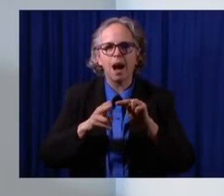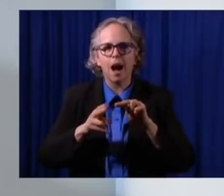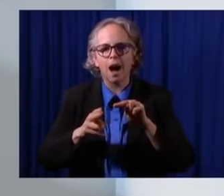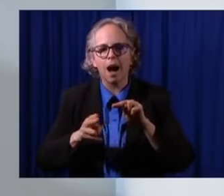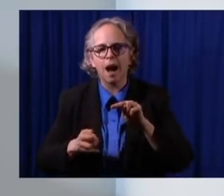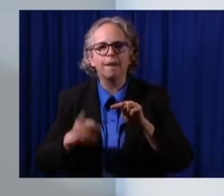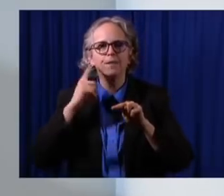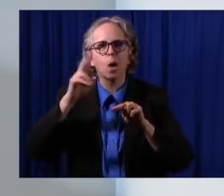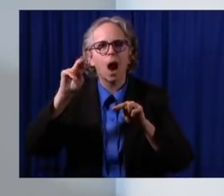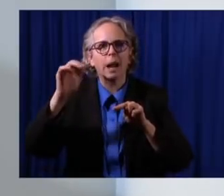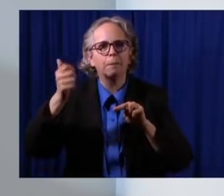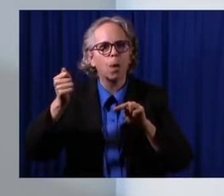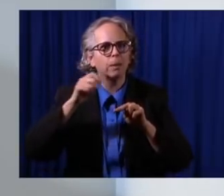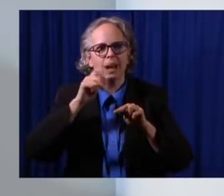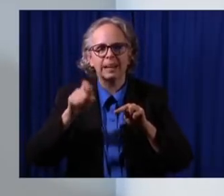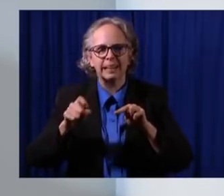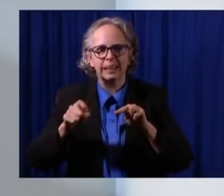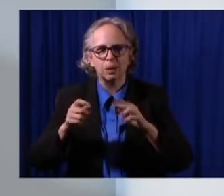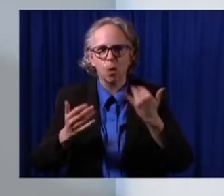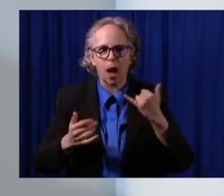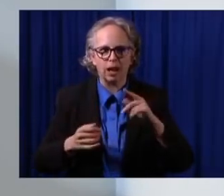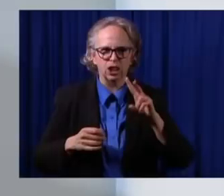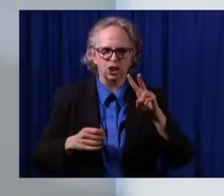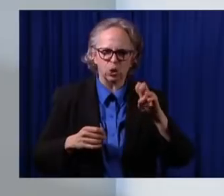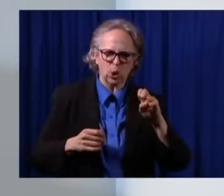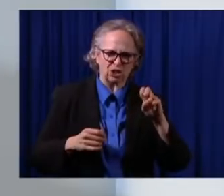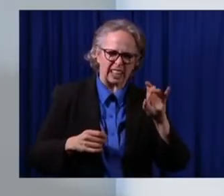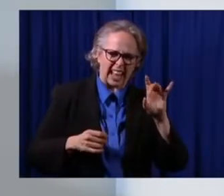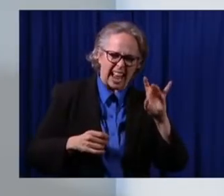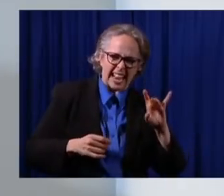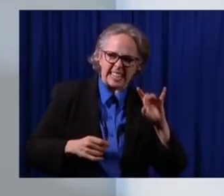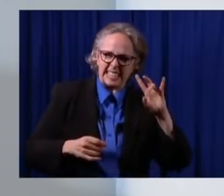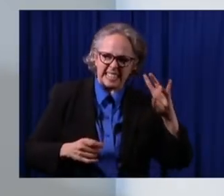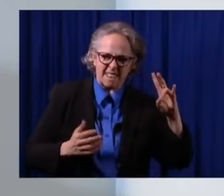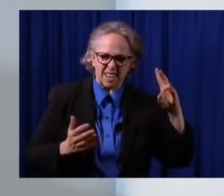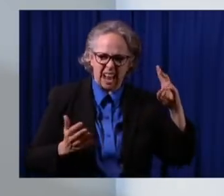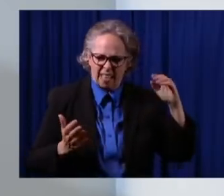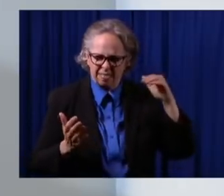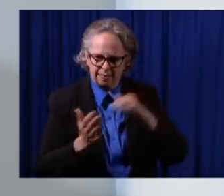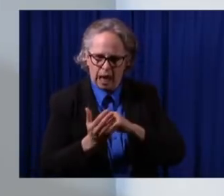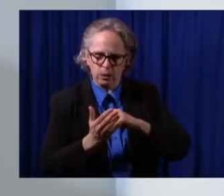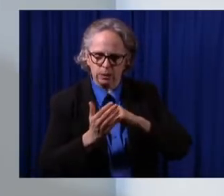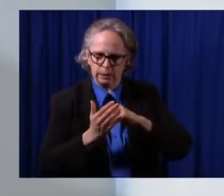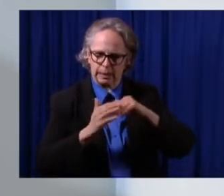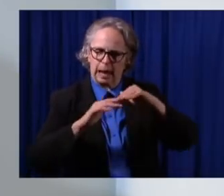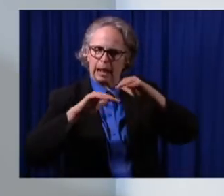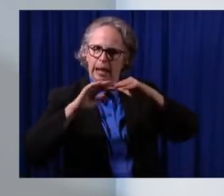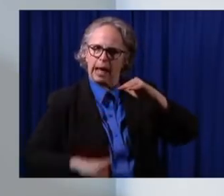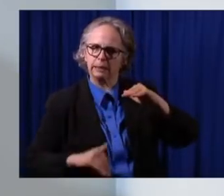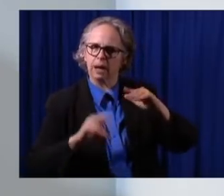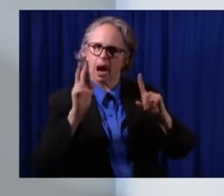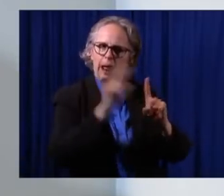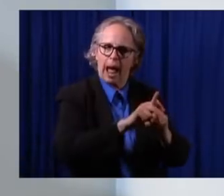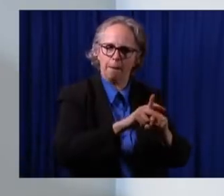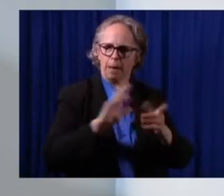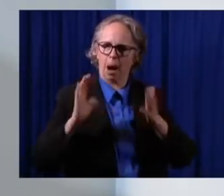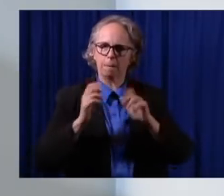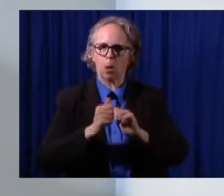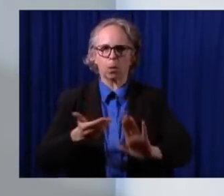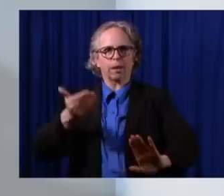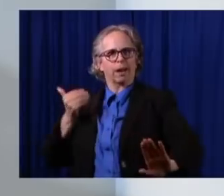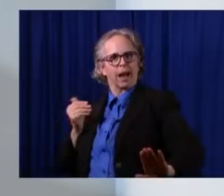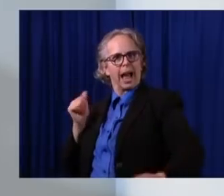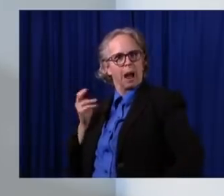are 287,000 fewer claims than when we were at our peak in April, and the number of initial